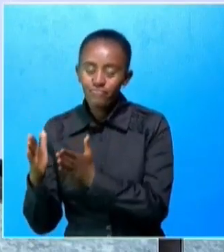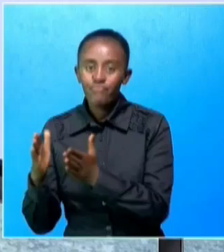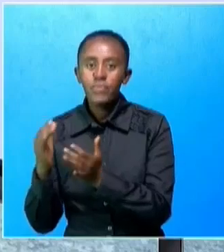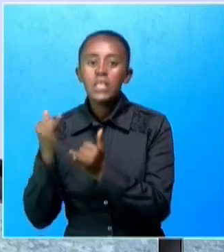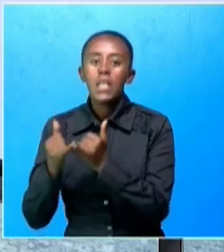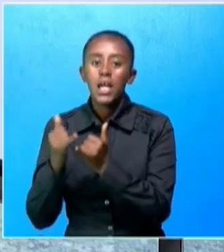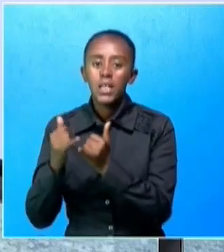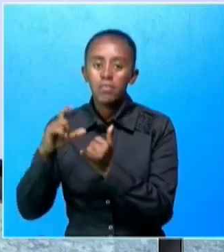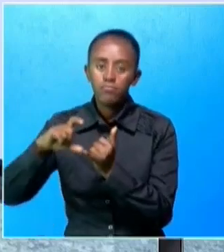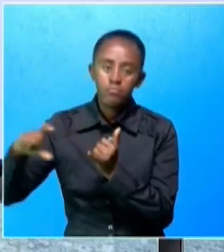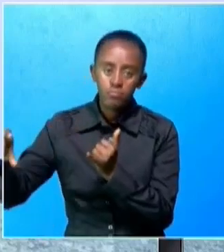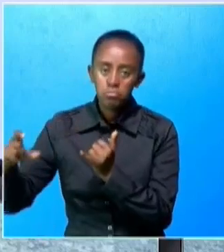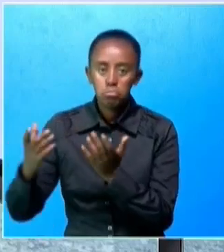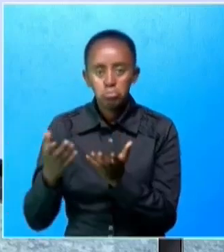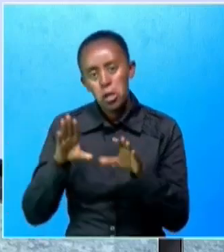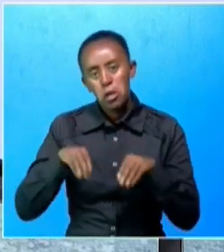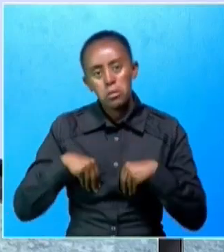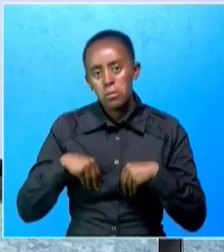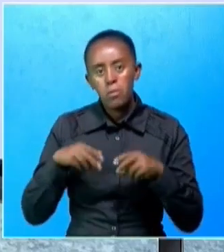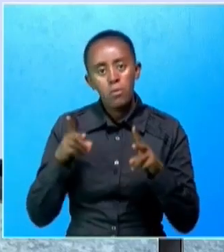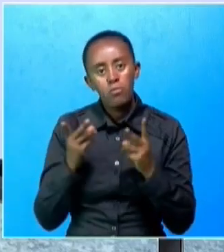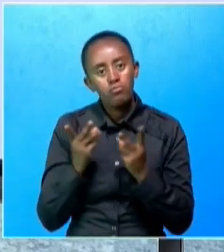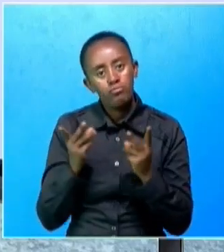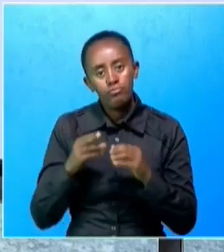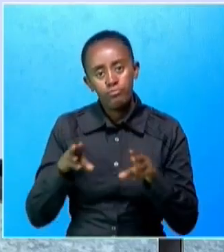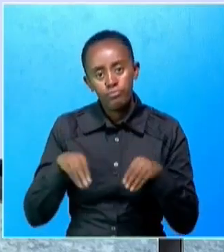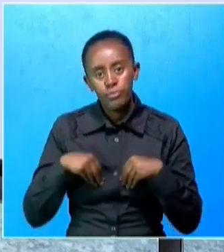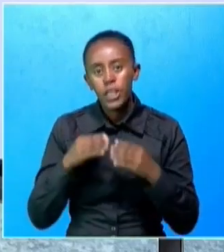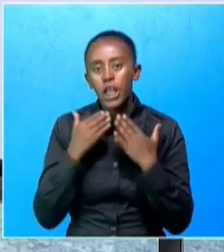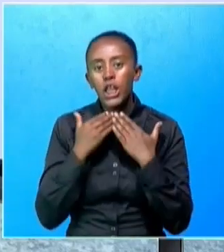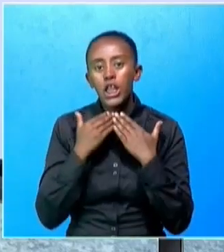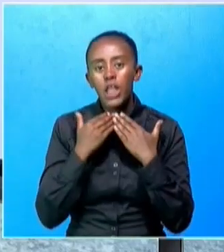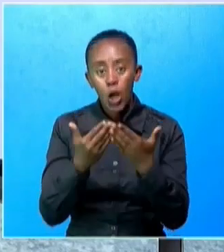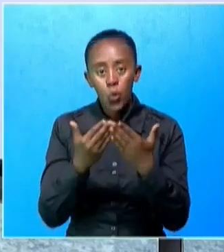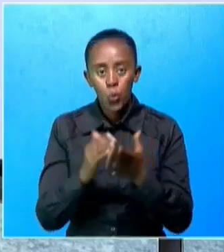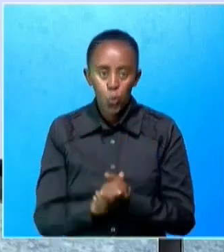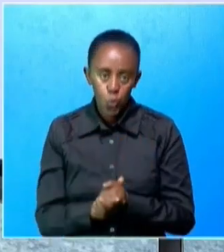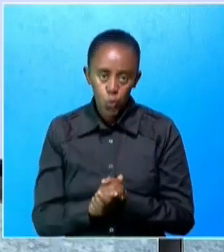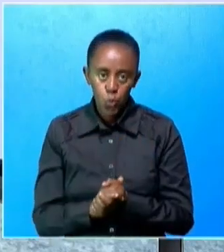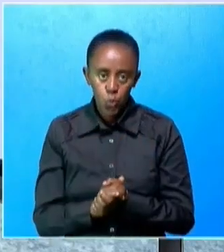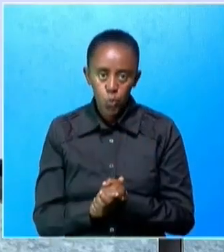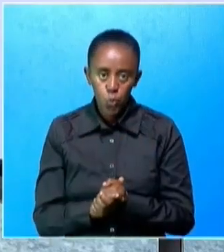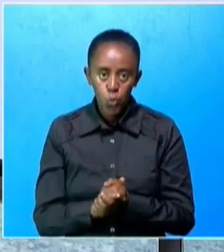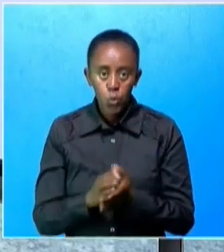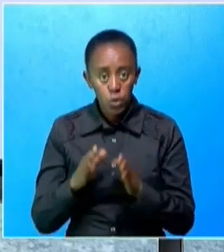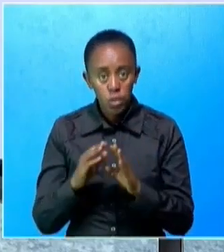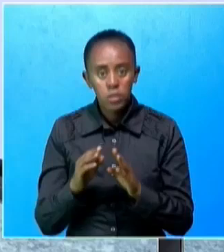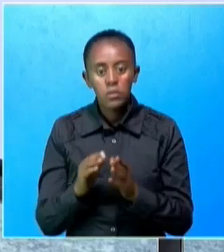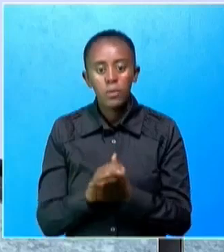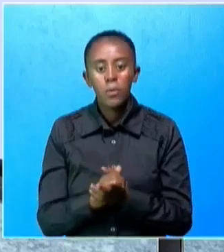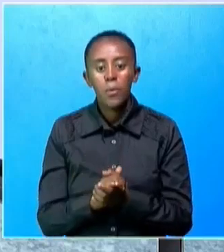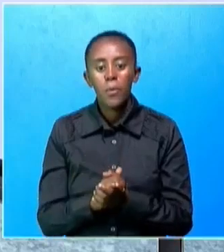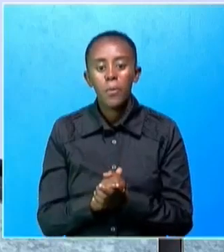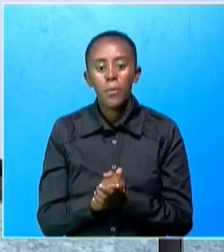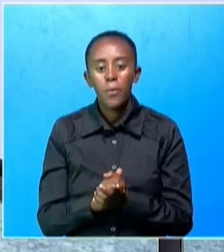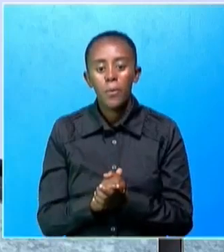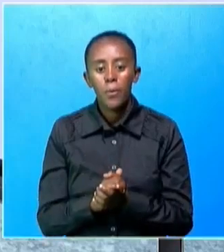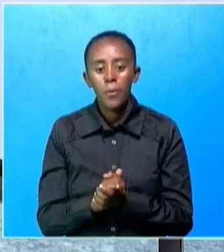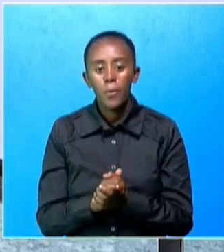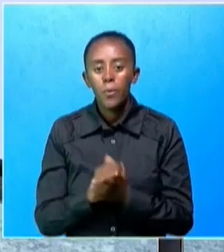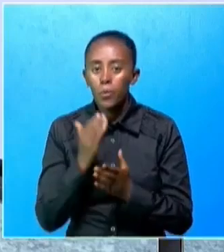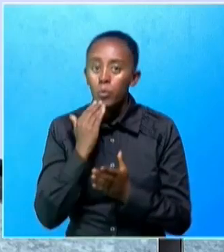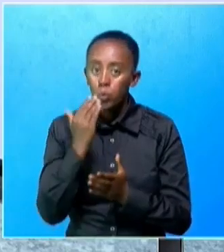end. This is also acceptable one. Thank you so much. Let's go and get and be.